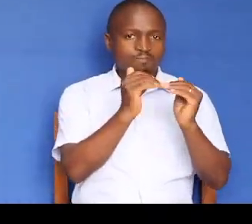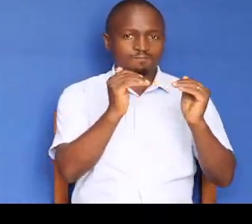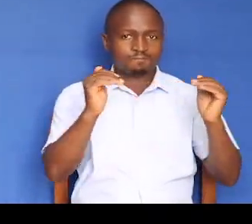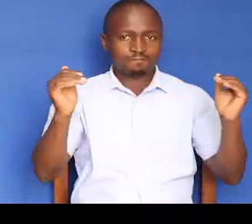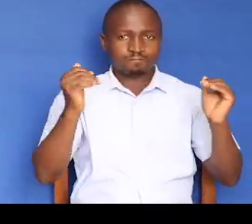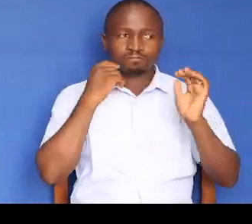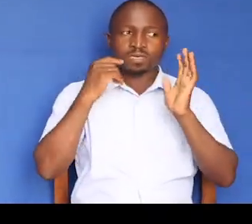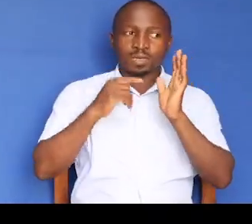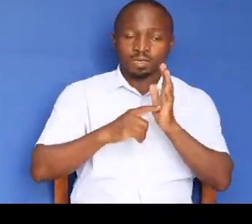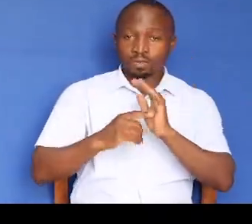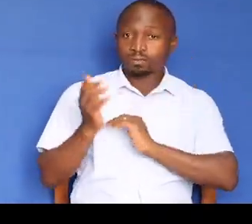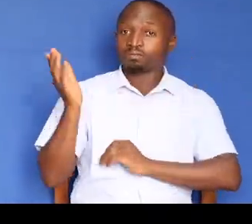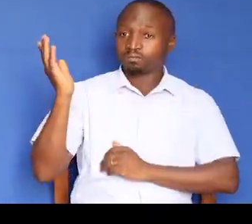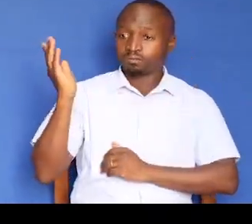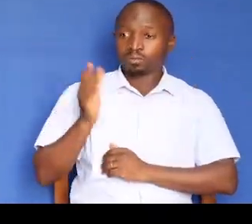the market